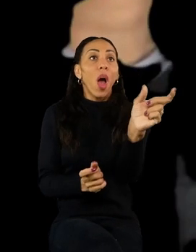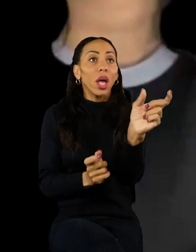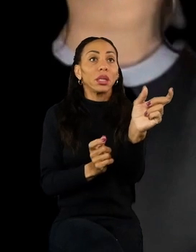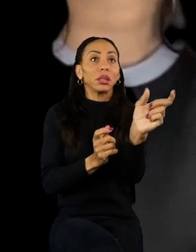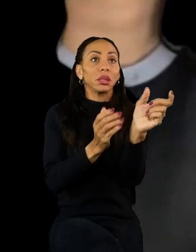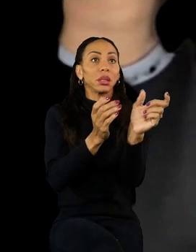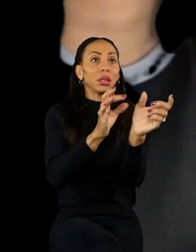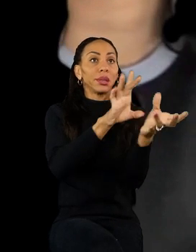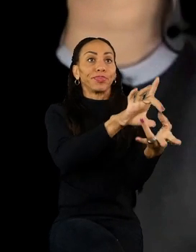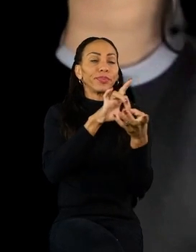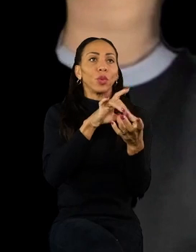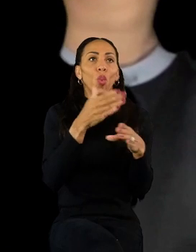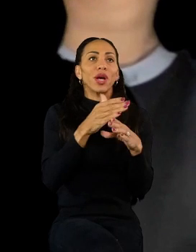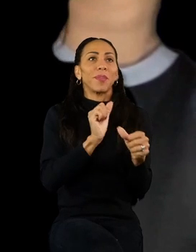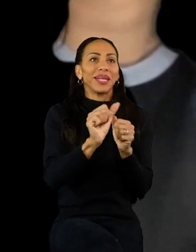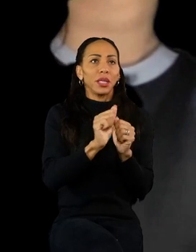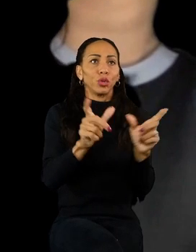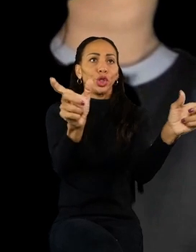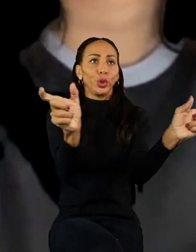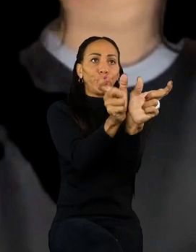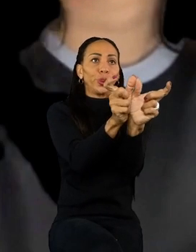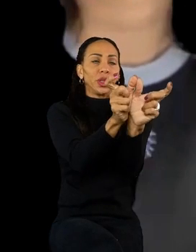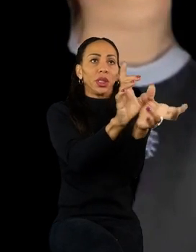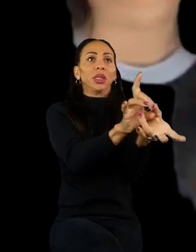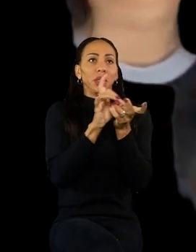sure why, but if it's Hannah or